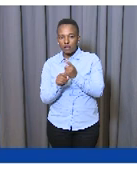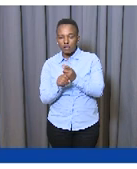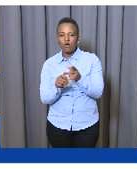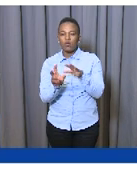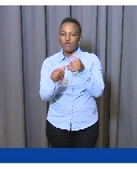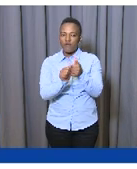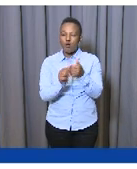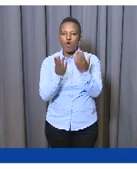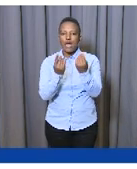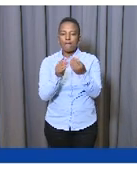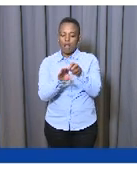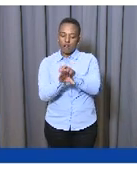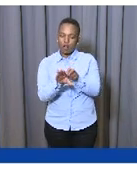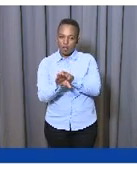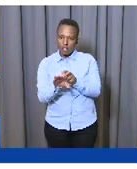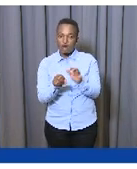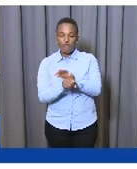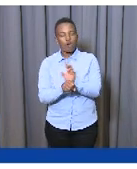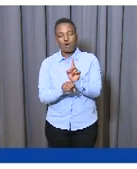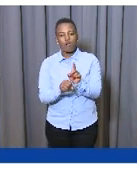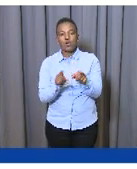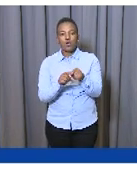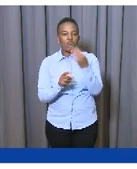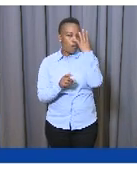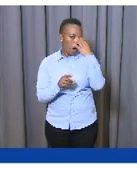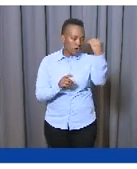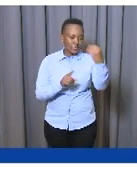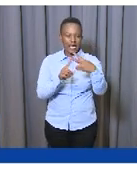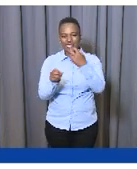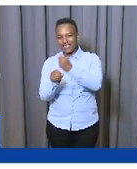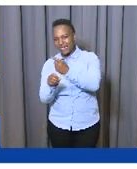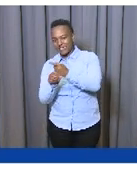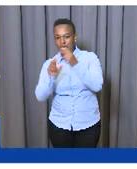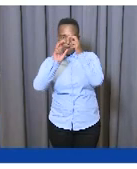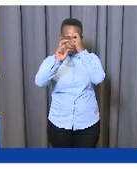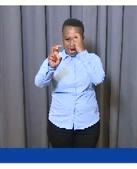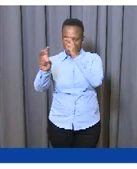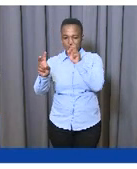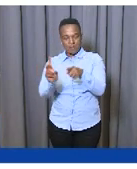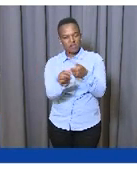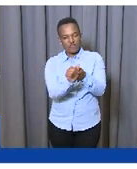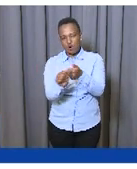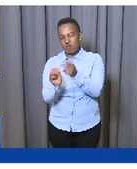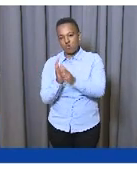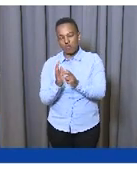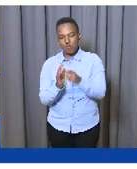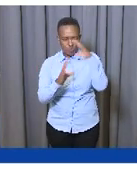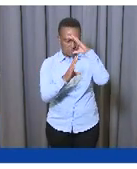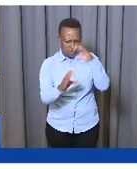compliance with the numbers being lower, from the Gautrain to the taxis to the buses, all of them, we are also focusing on